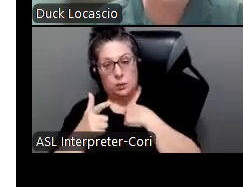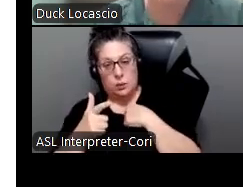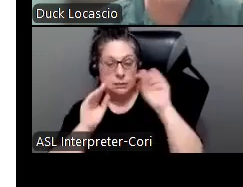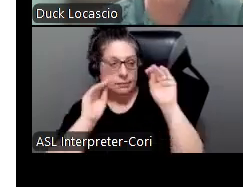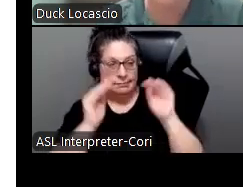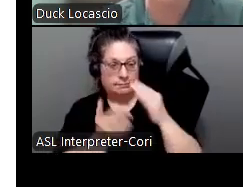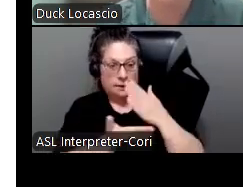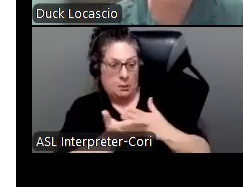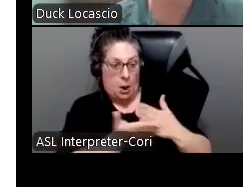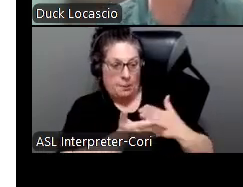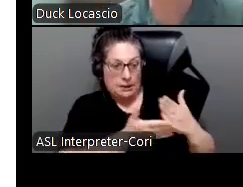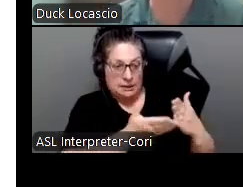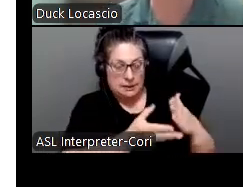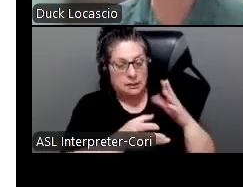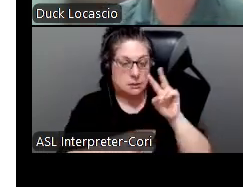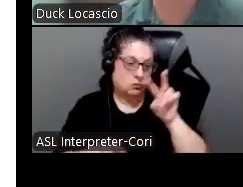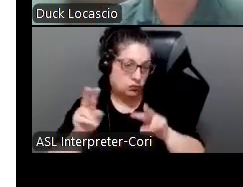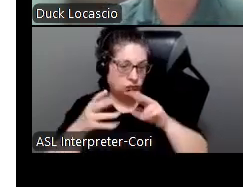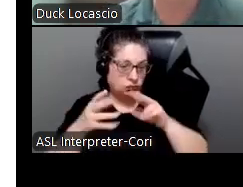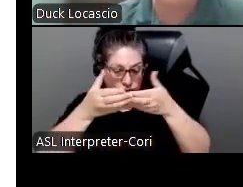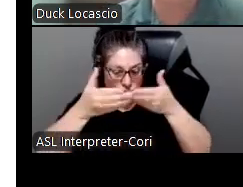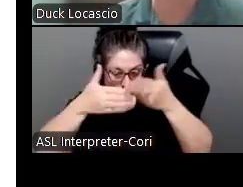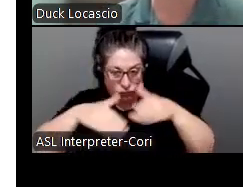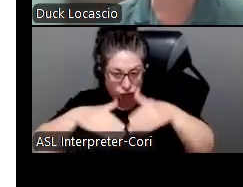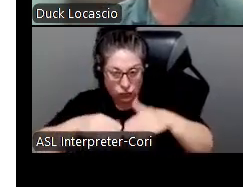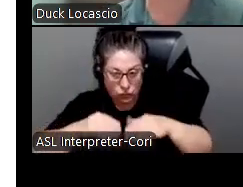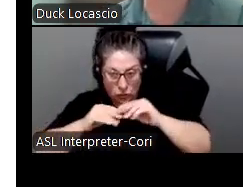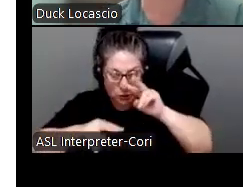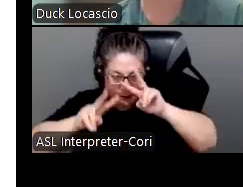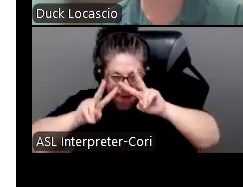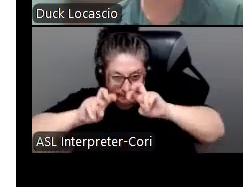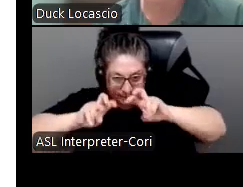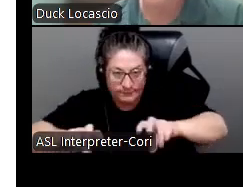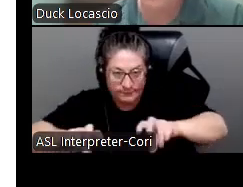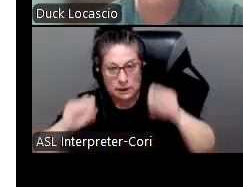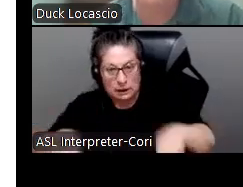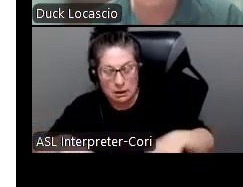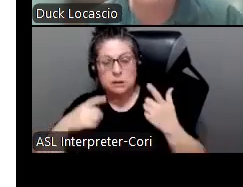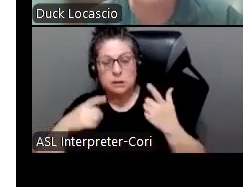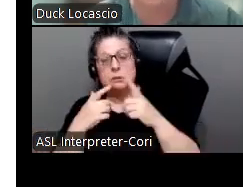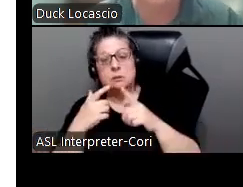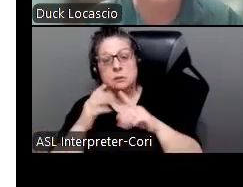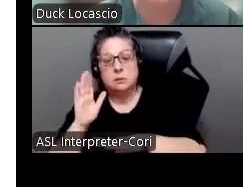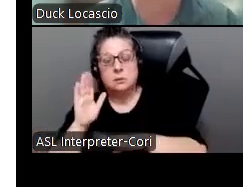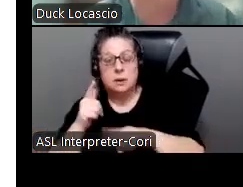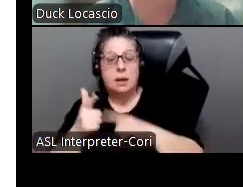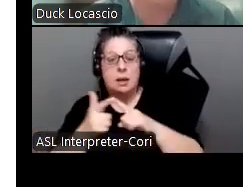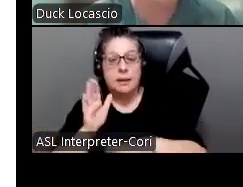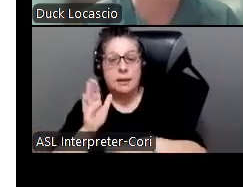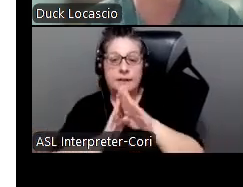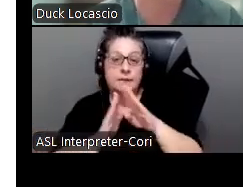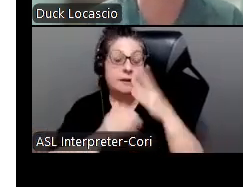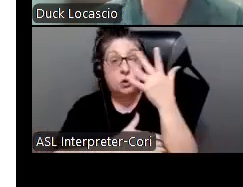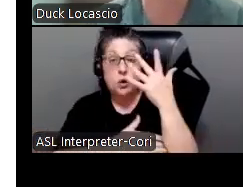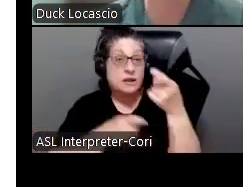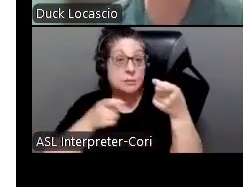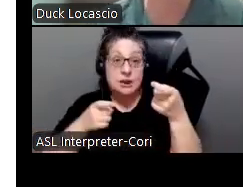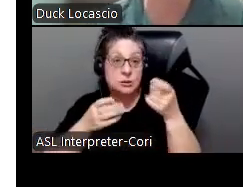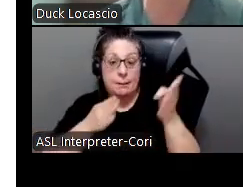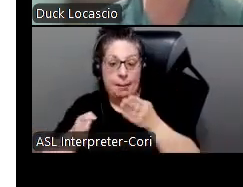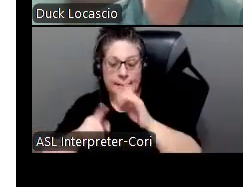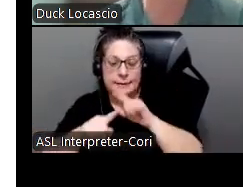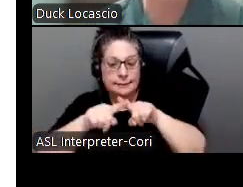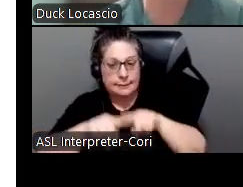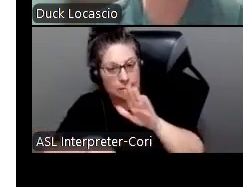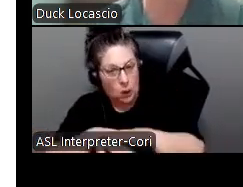on that entry schedule to look at it a little finer, and develop forest management plans based